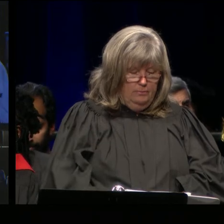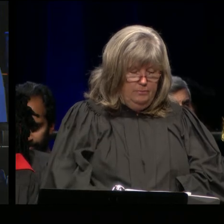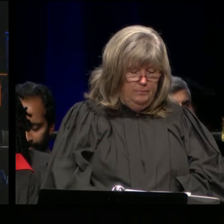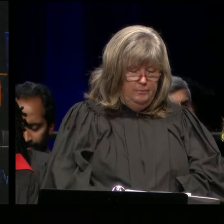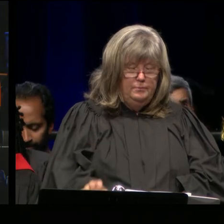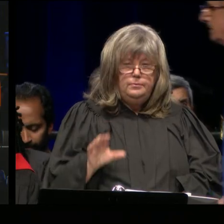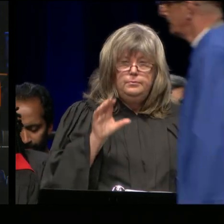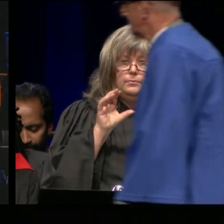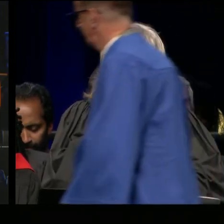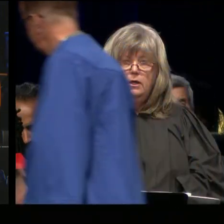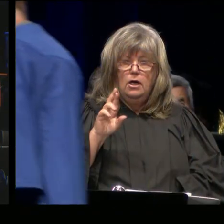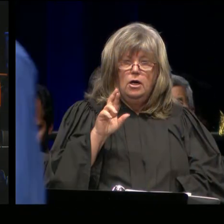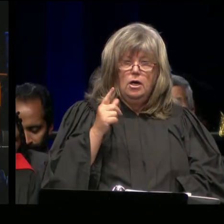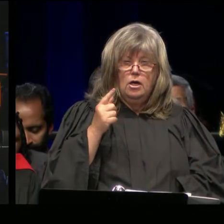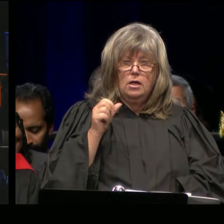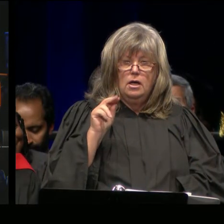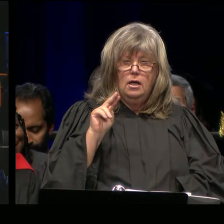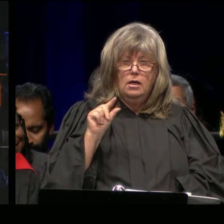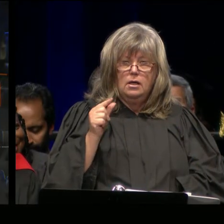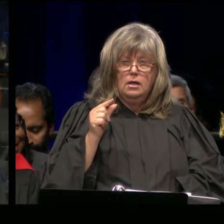Argan Kazemzadeh.